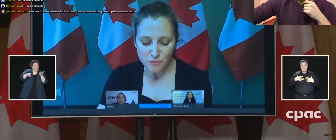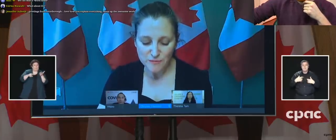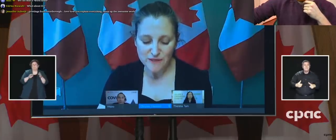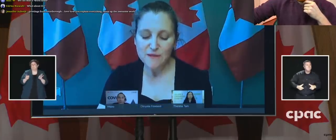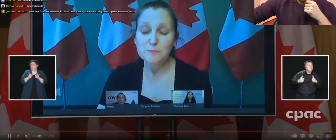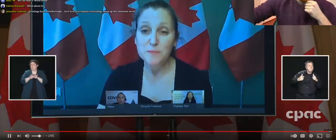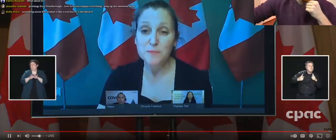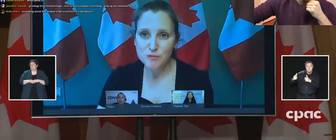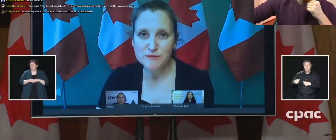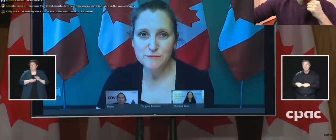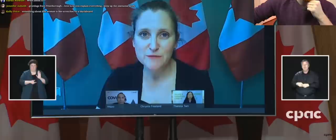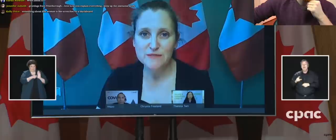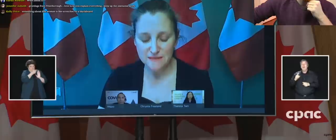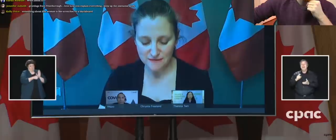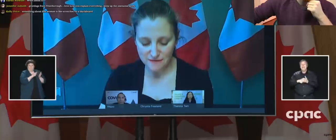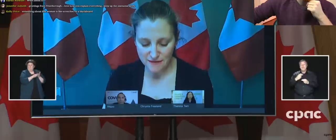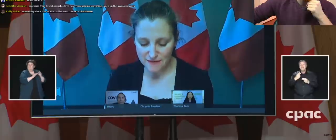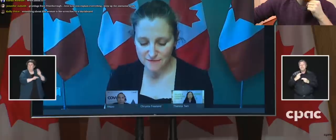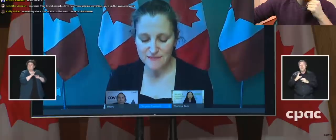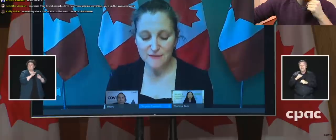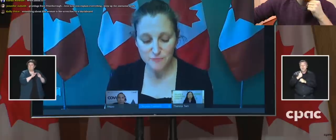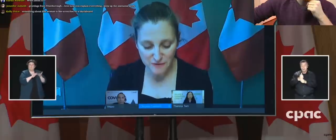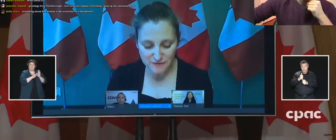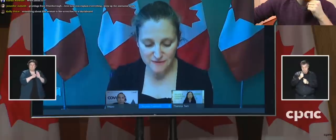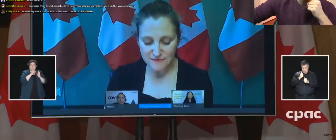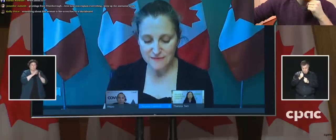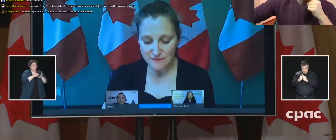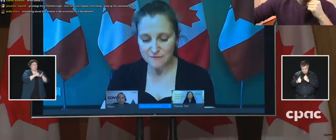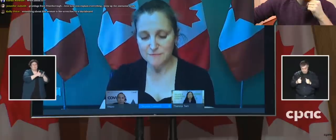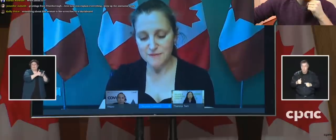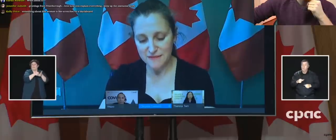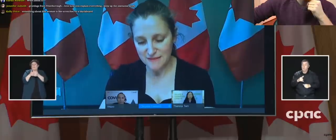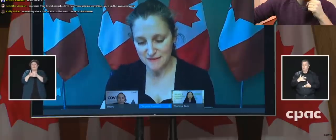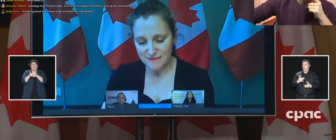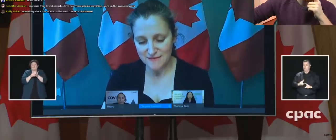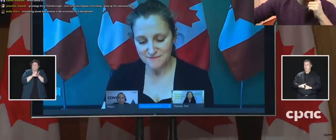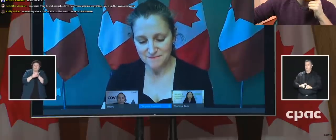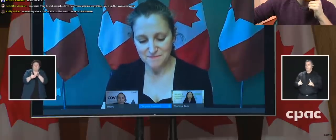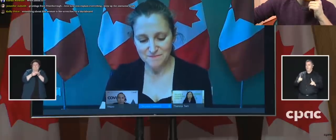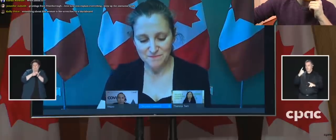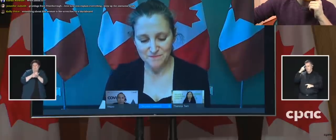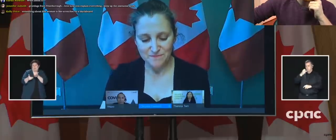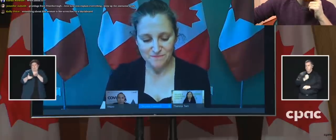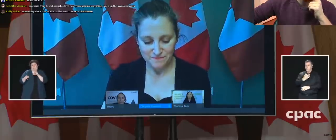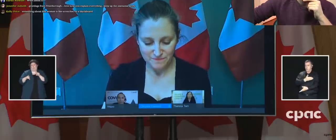budget will make a measurable difference in the lives of millions of Canadians.